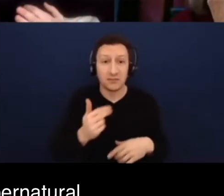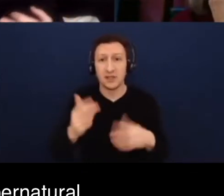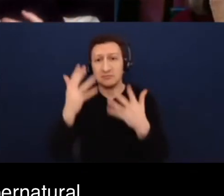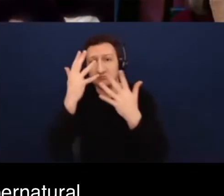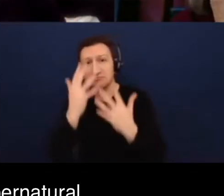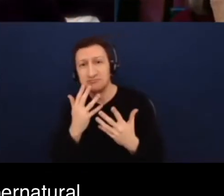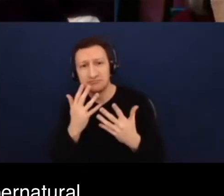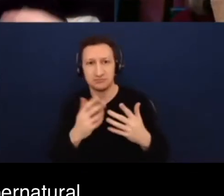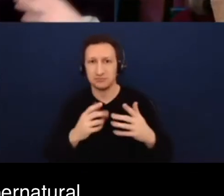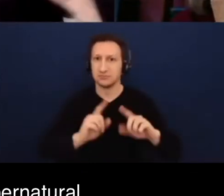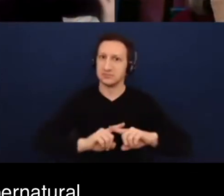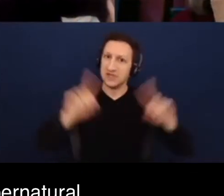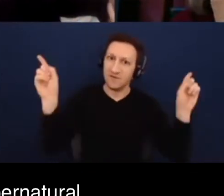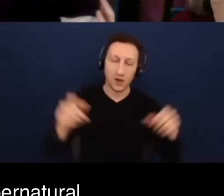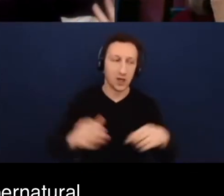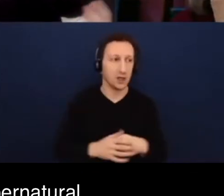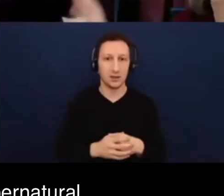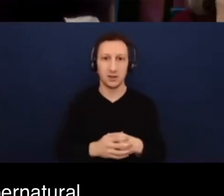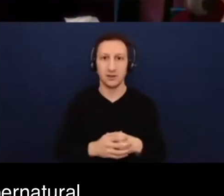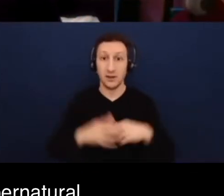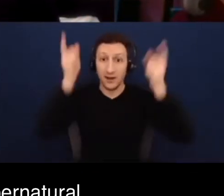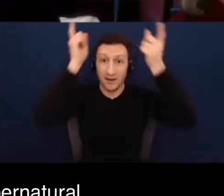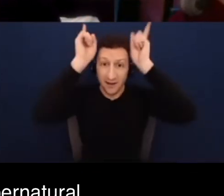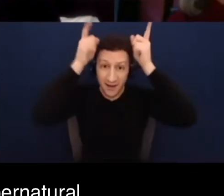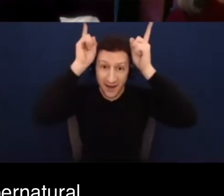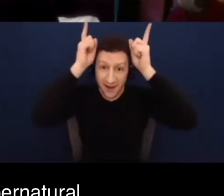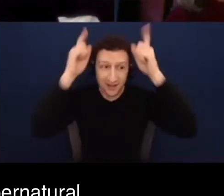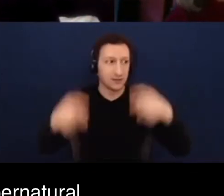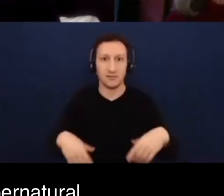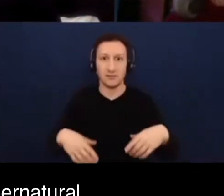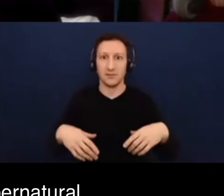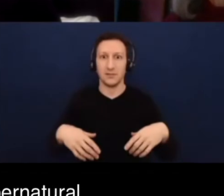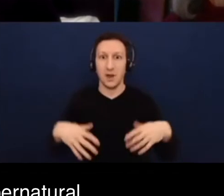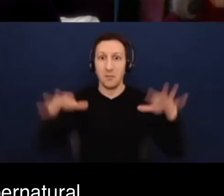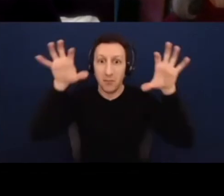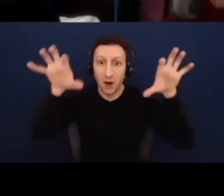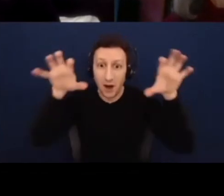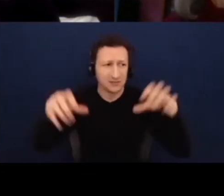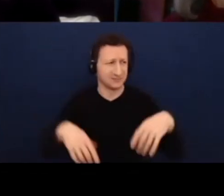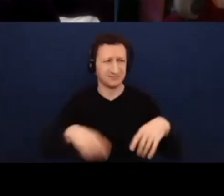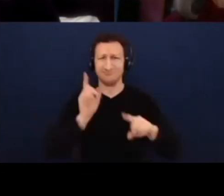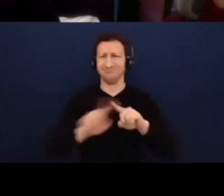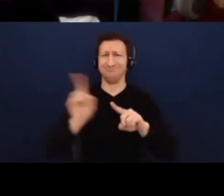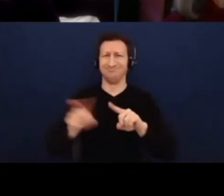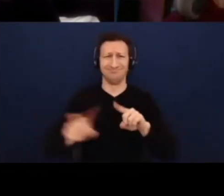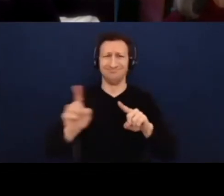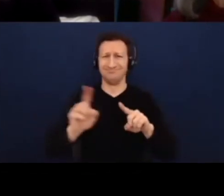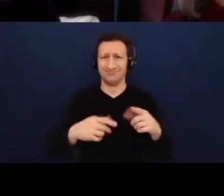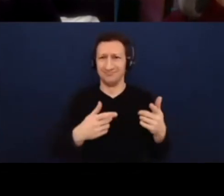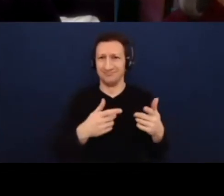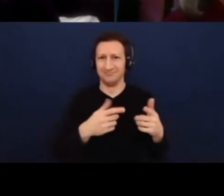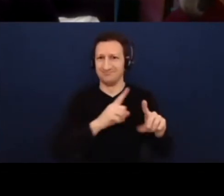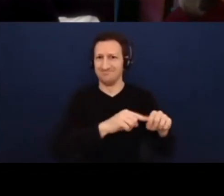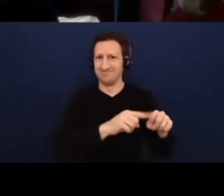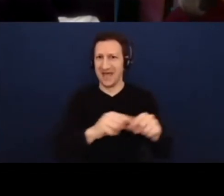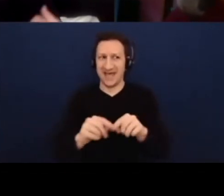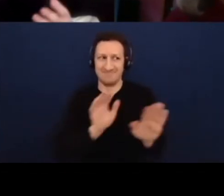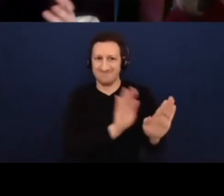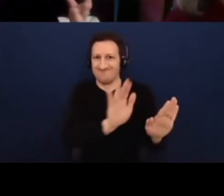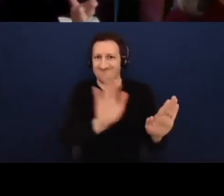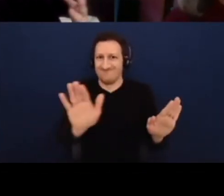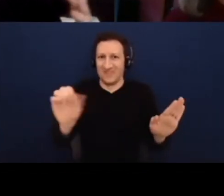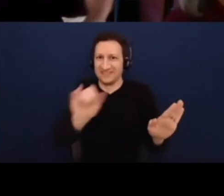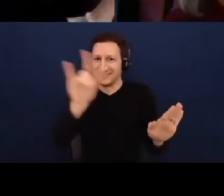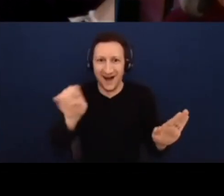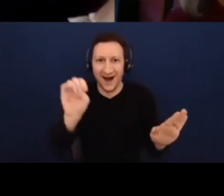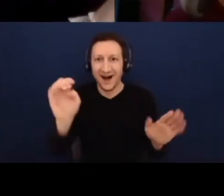from a supernatural horror thriller, something, and it depends on, are